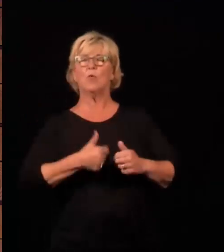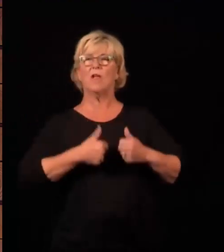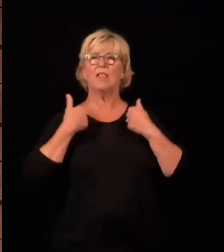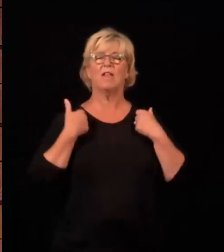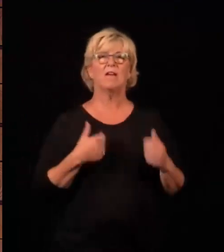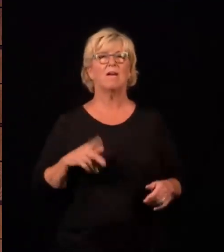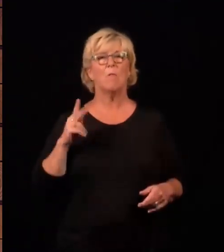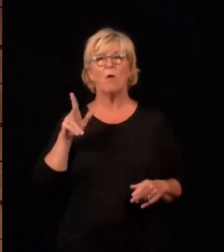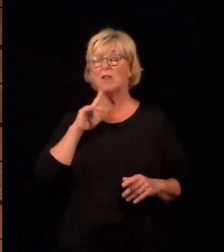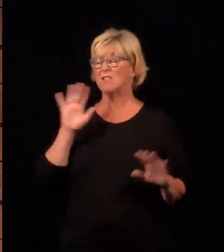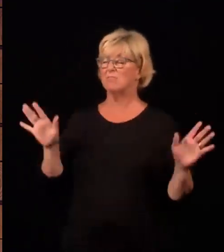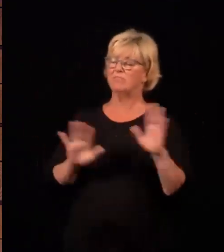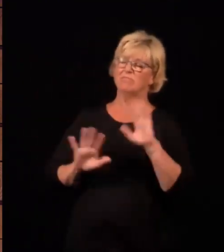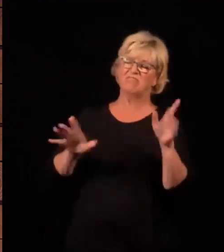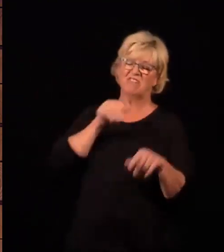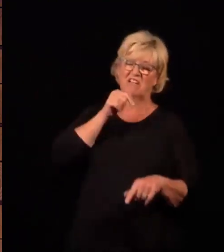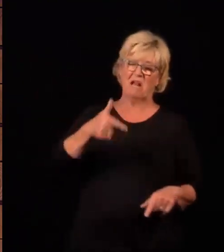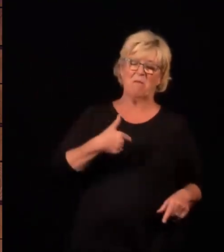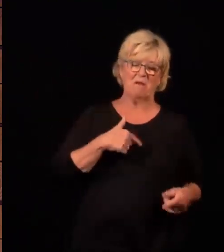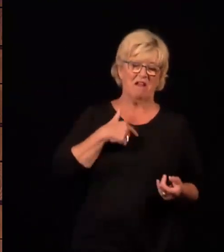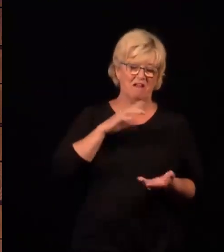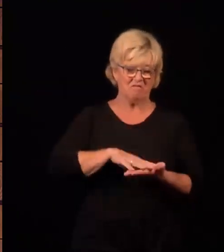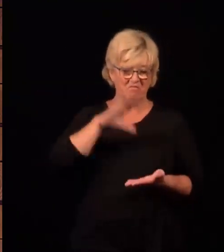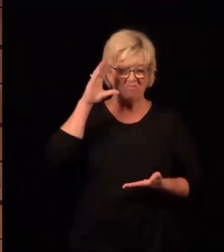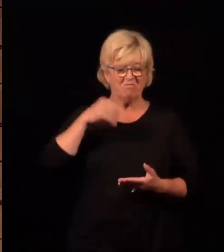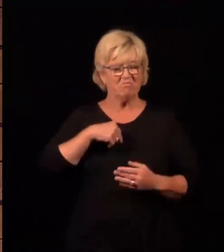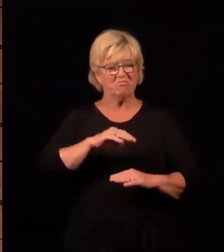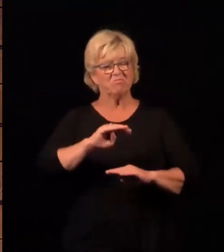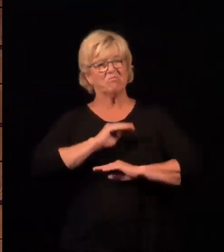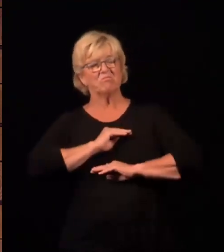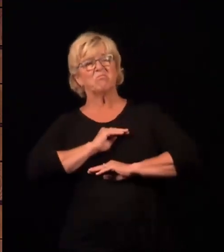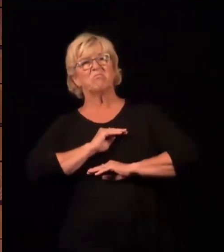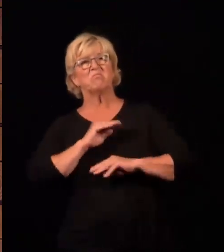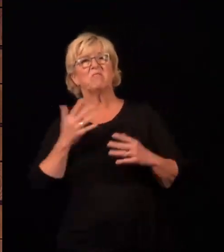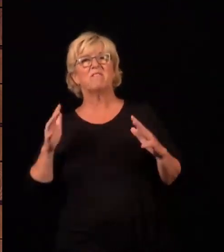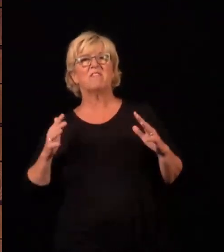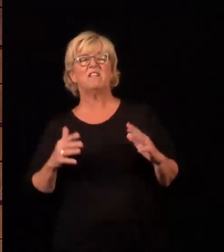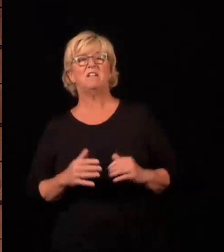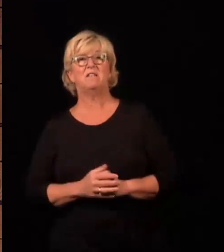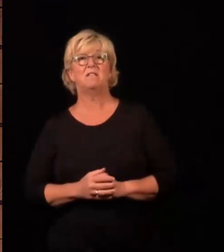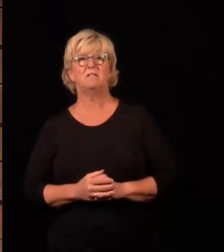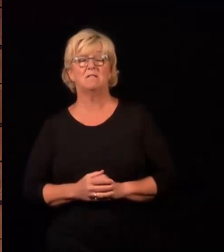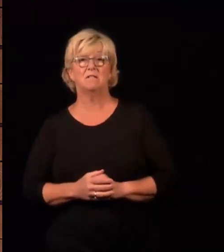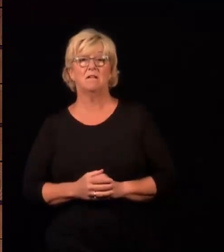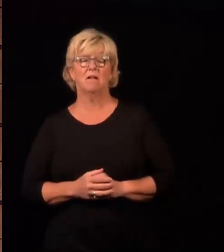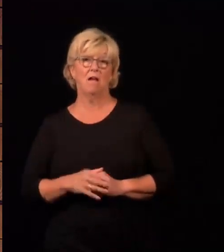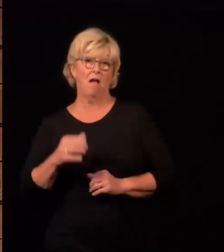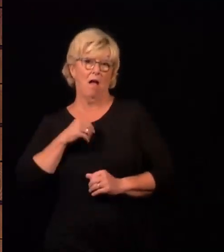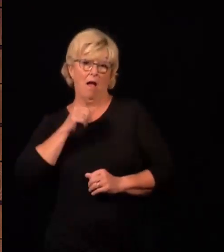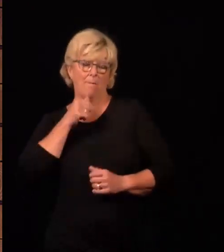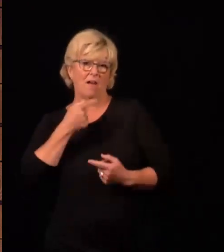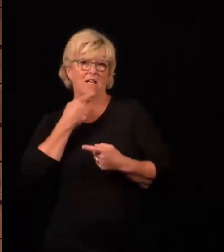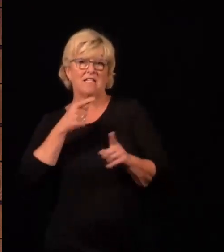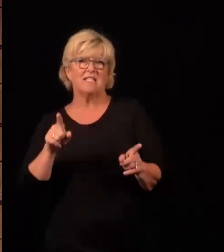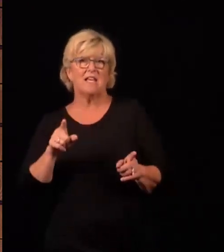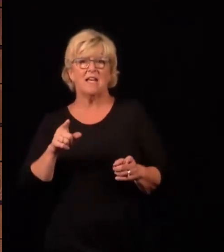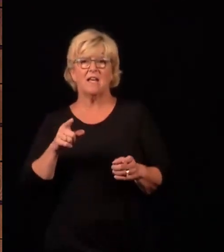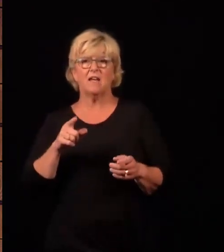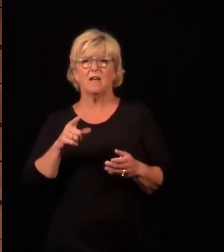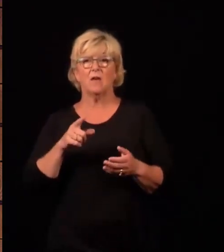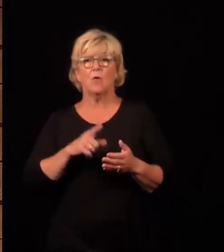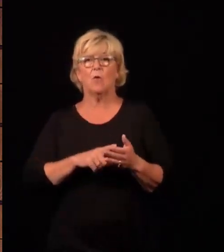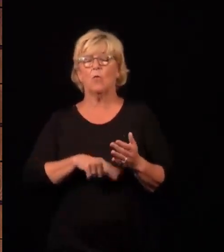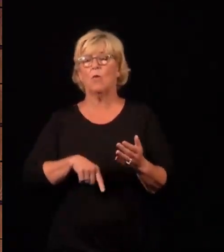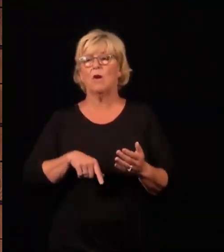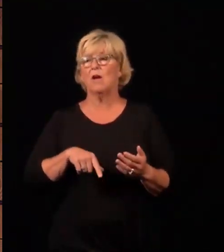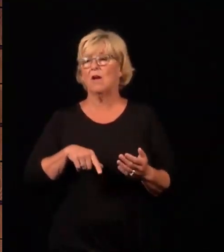Paul says, not me. I've learned to be content. And I don't say this in regards to need. In other words,